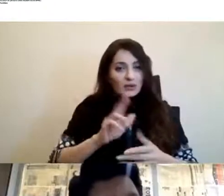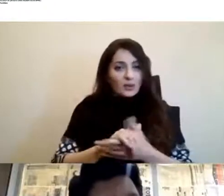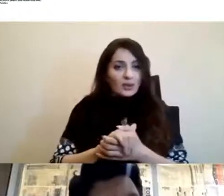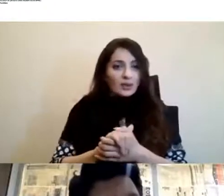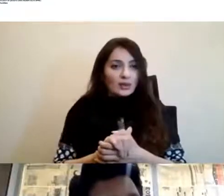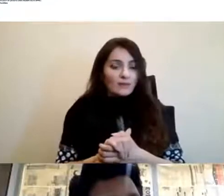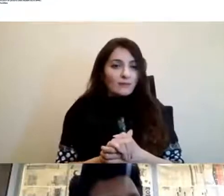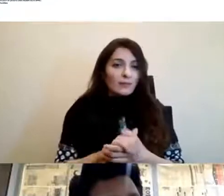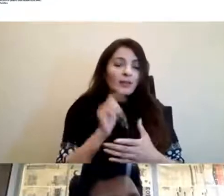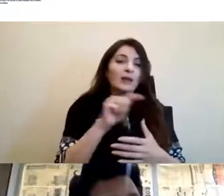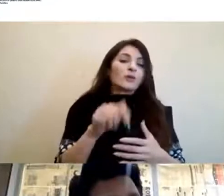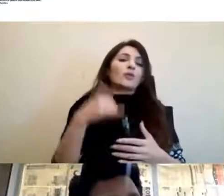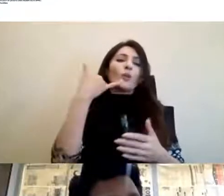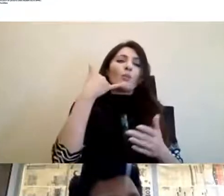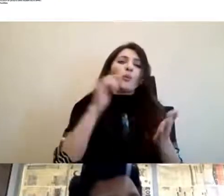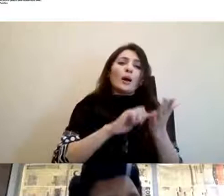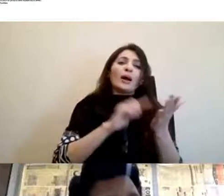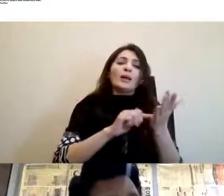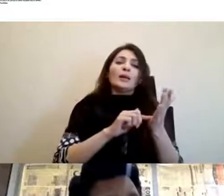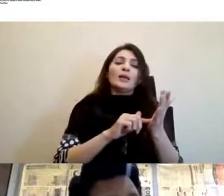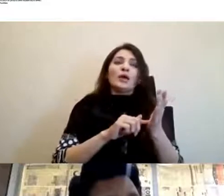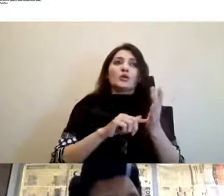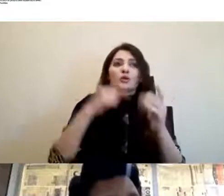the mobile industry be focusing on?